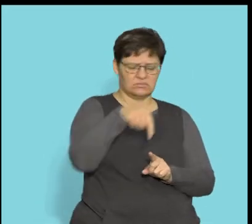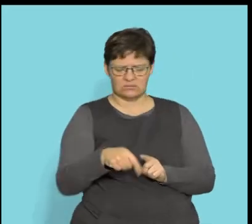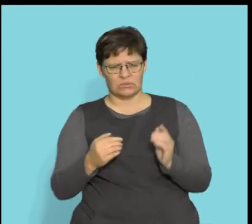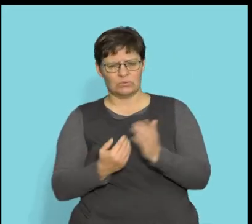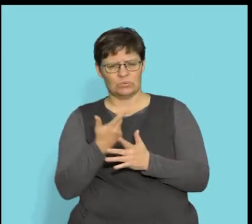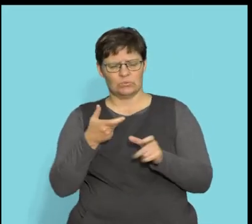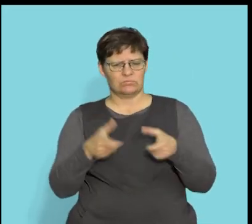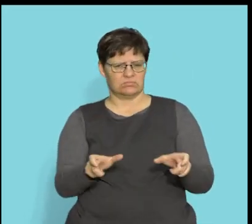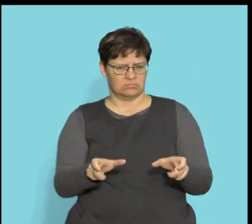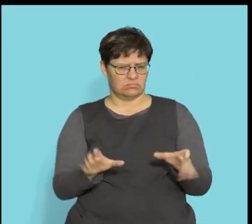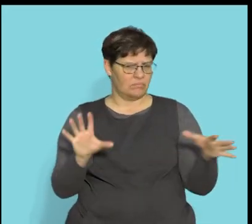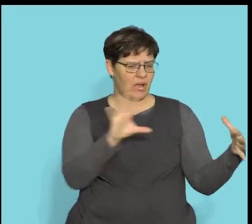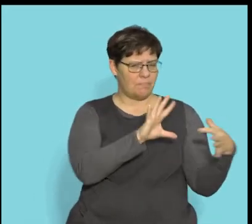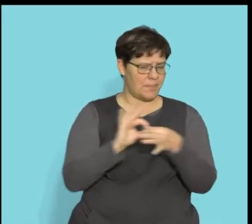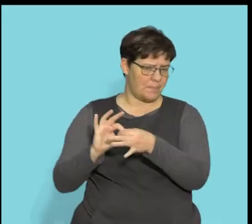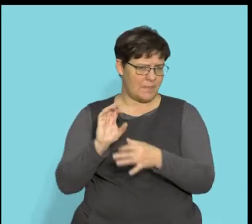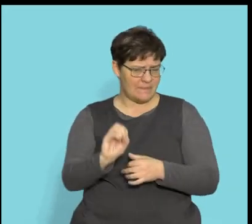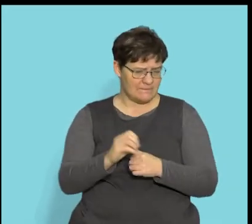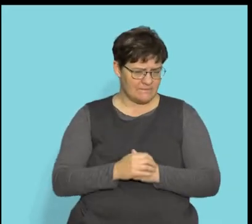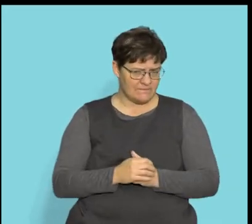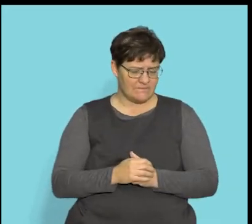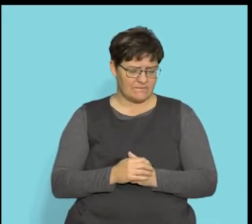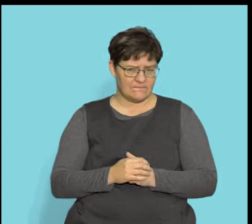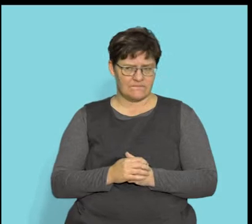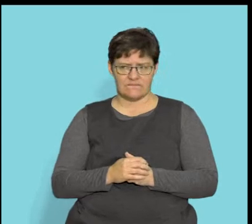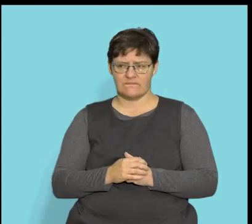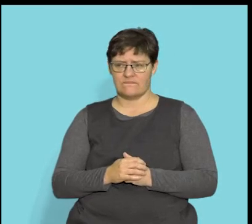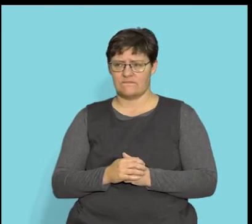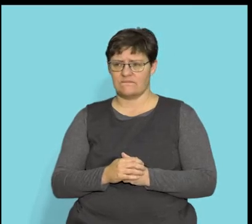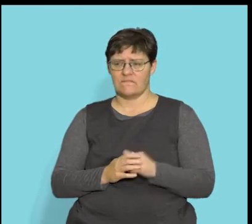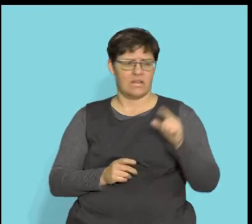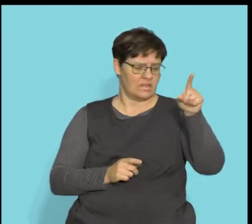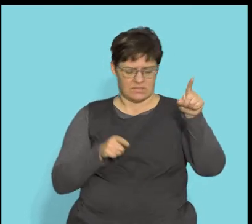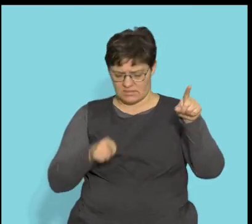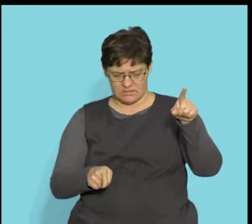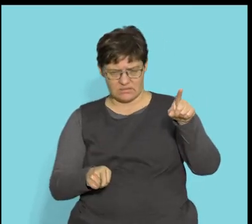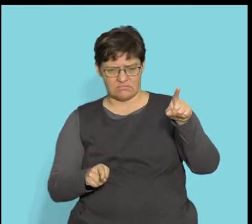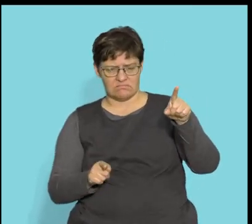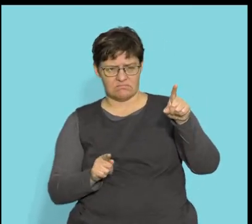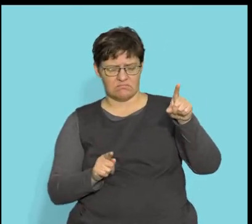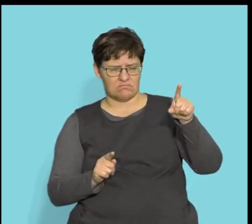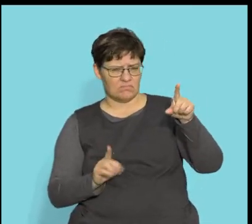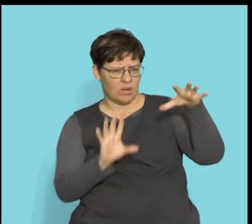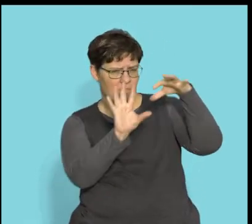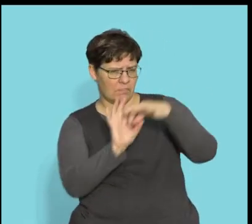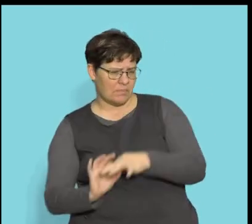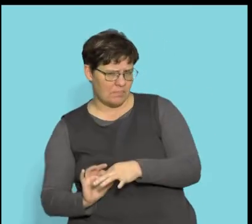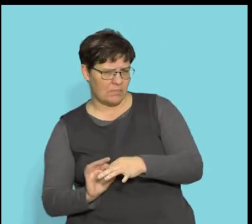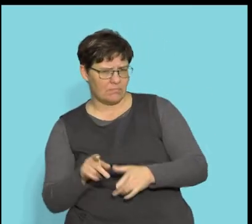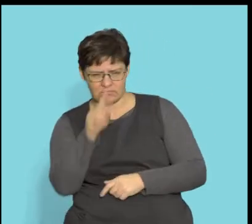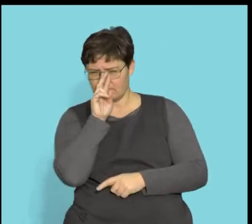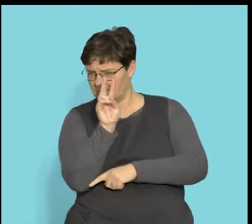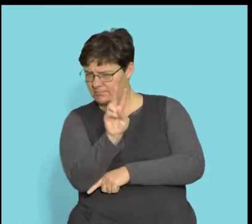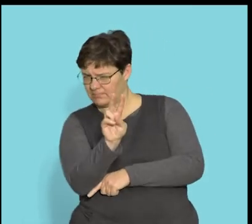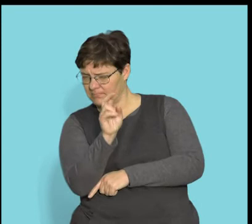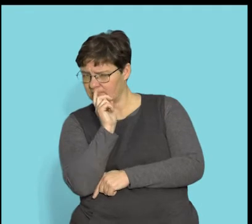surface area? Is there a connection between this line and this line? I'm going to give